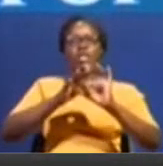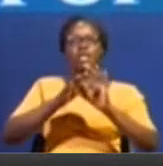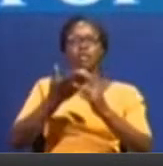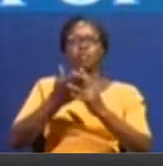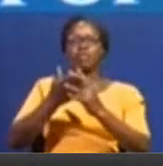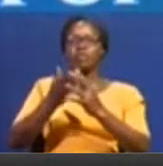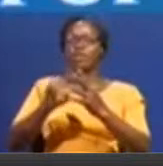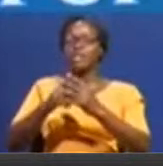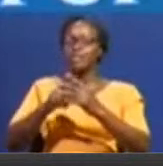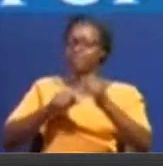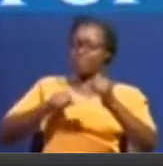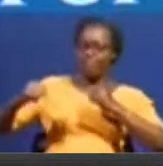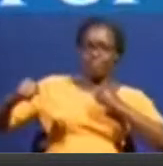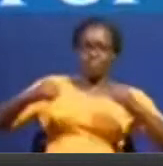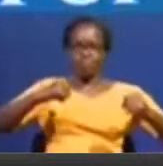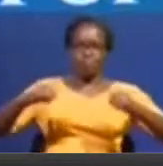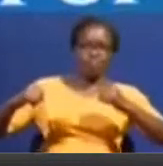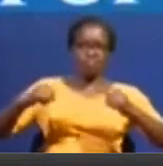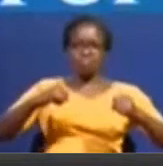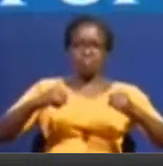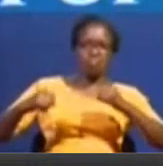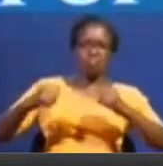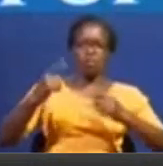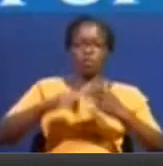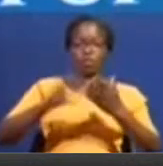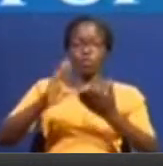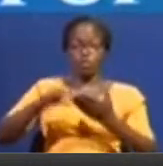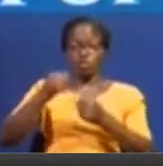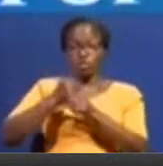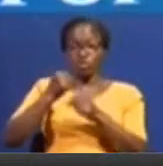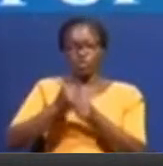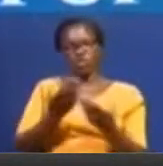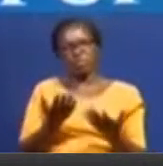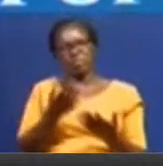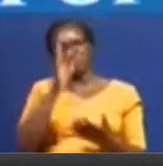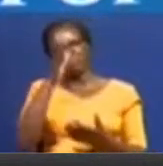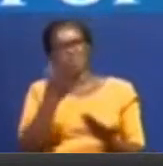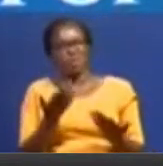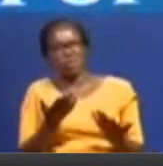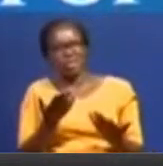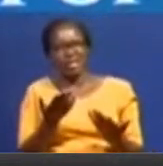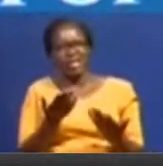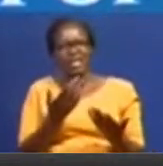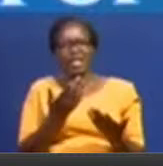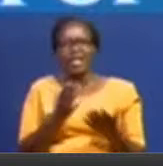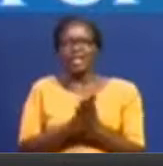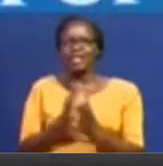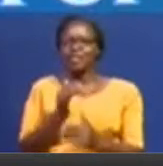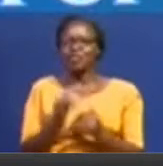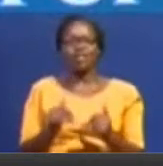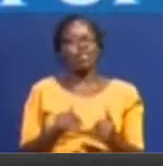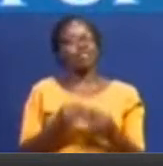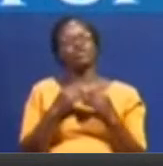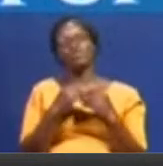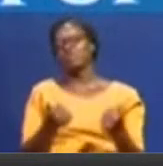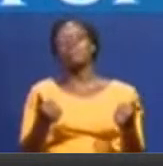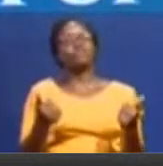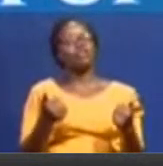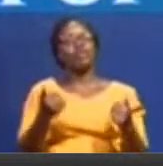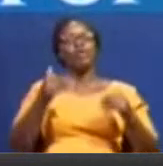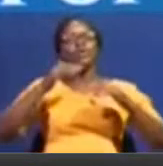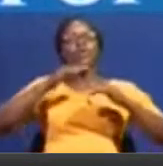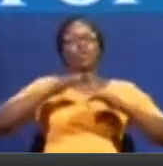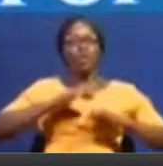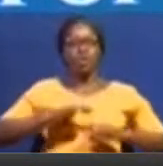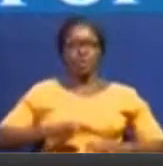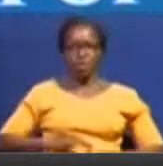fighting. And what I've learned is that what you need to do is crack a joke. The endorphins will come through. That is what I've learned because of staying